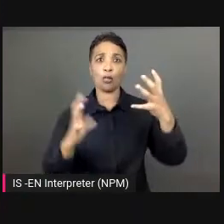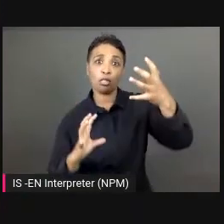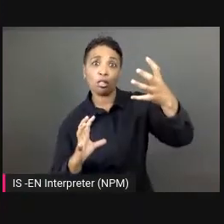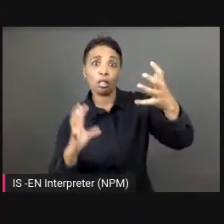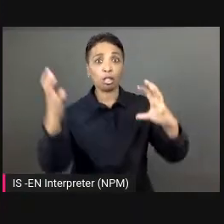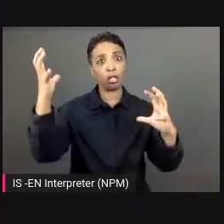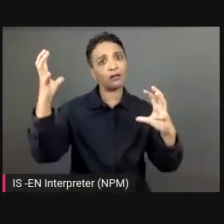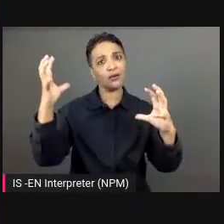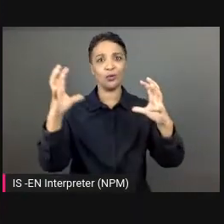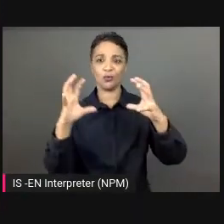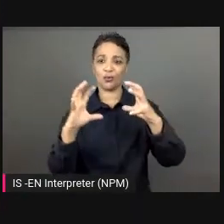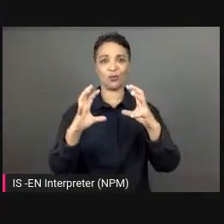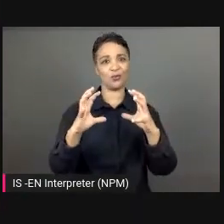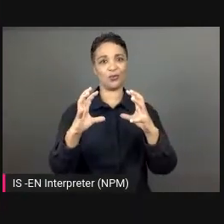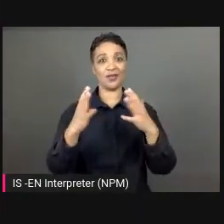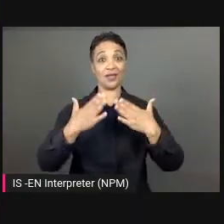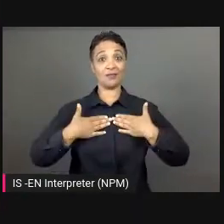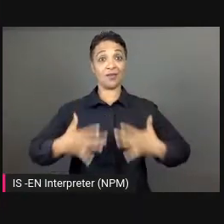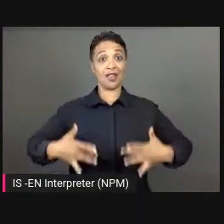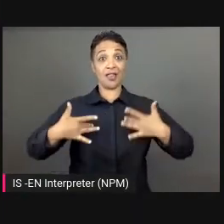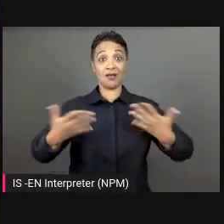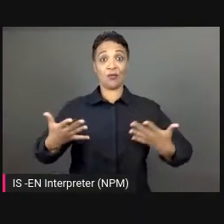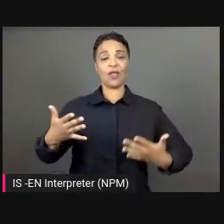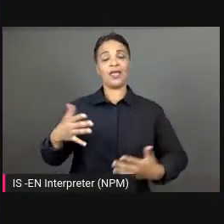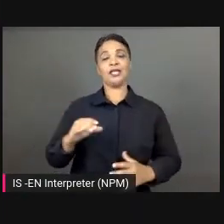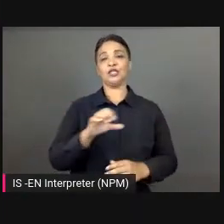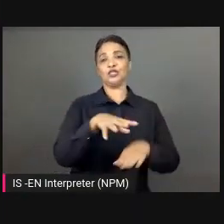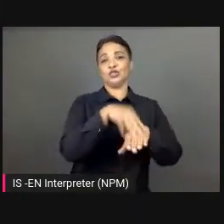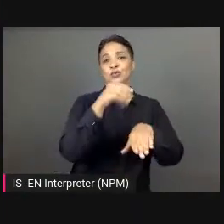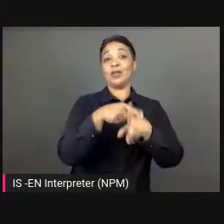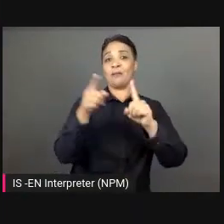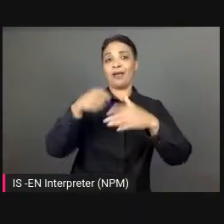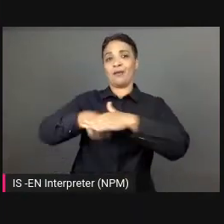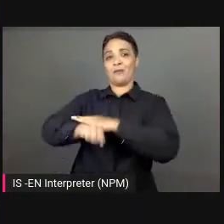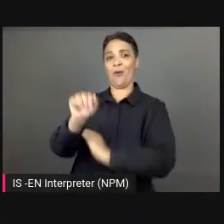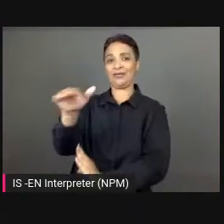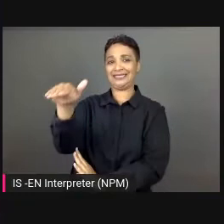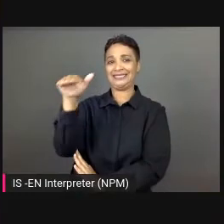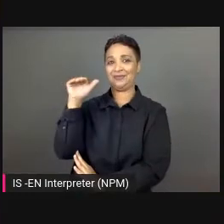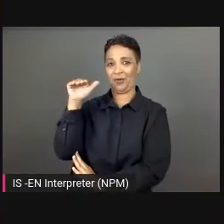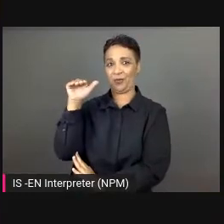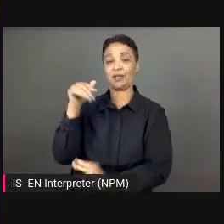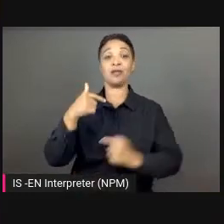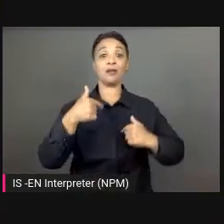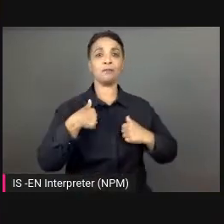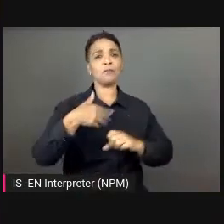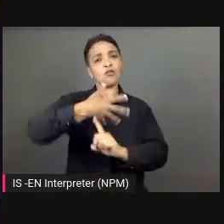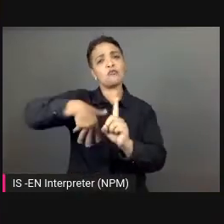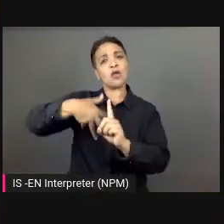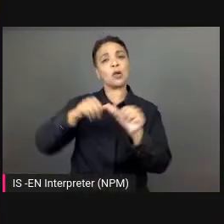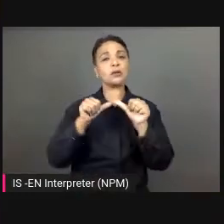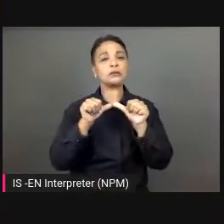I am Zimbabwean and live in Sweden. My background is in sustainability and leadership development.